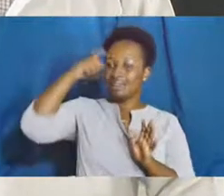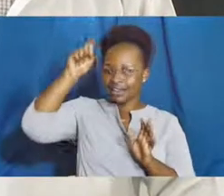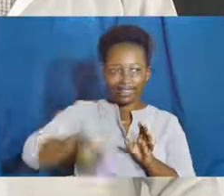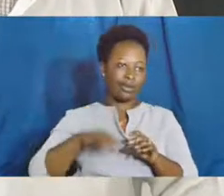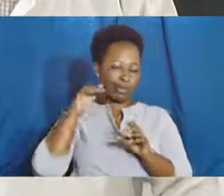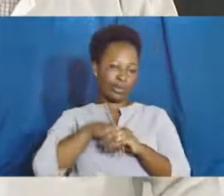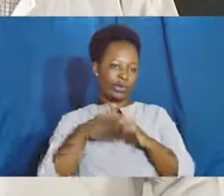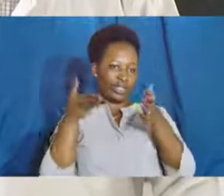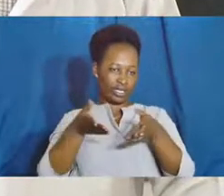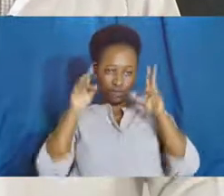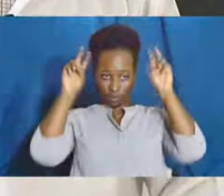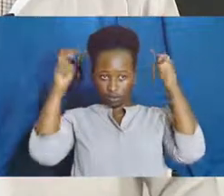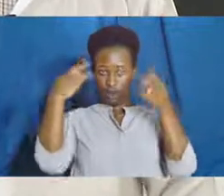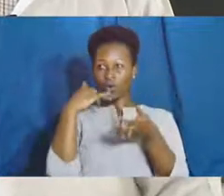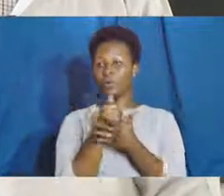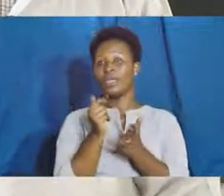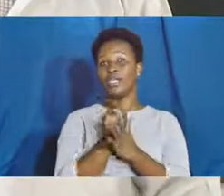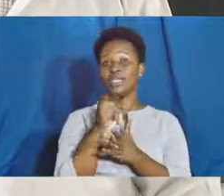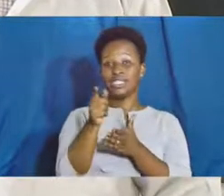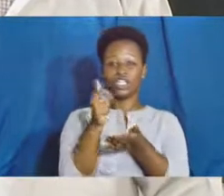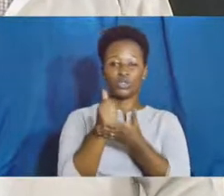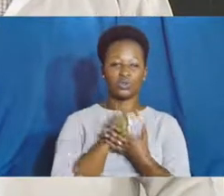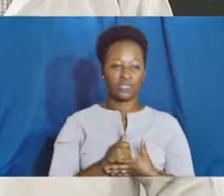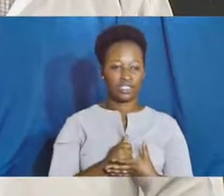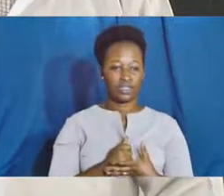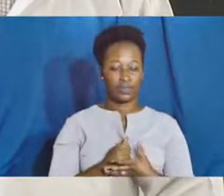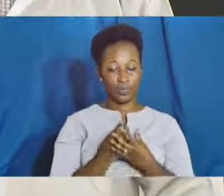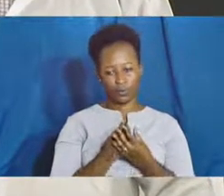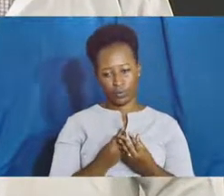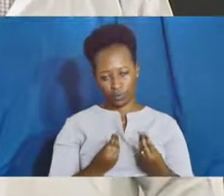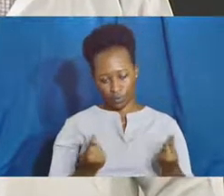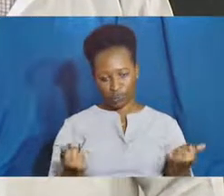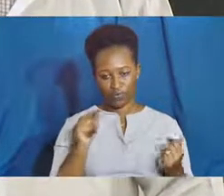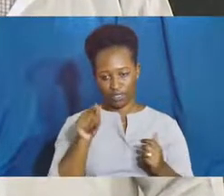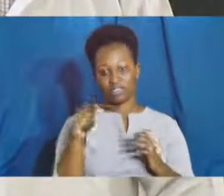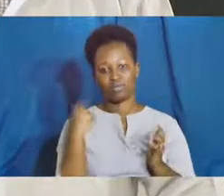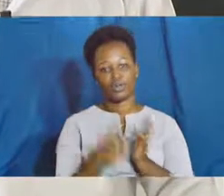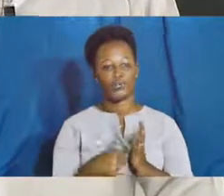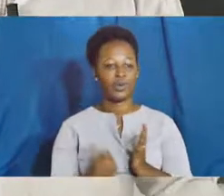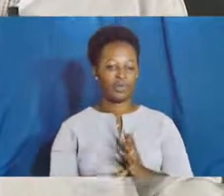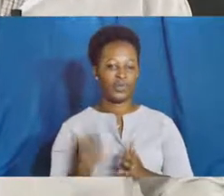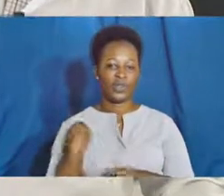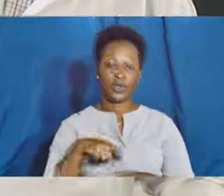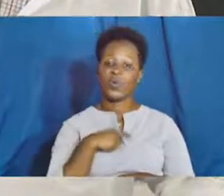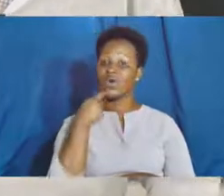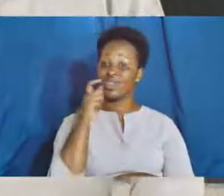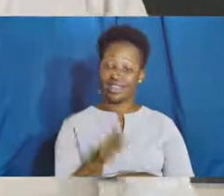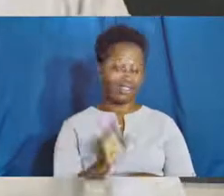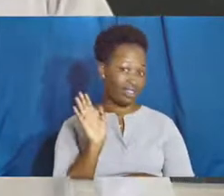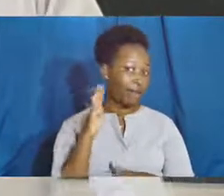because they are enabling us to solve this problem. We need them